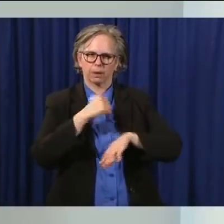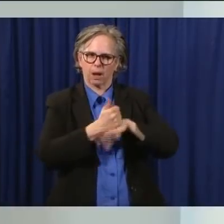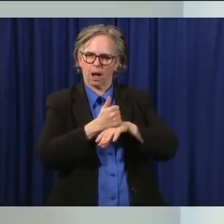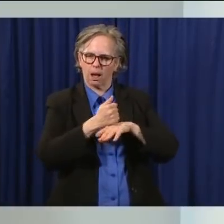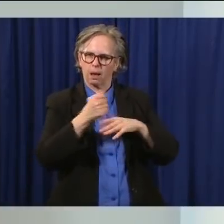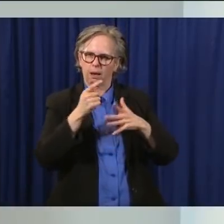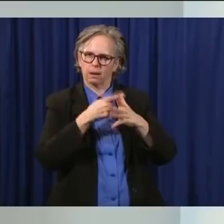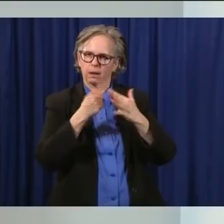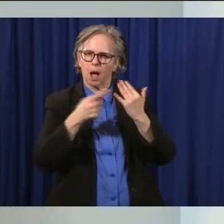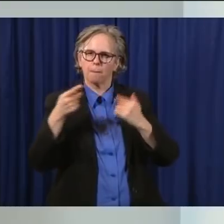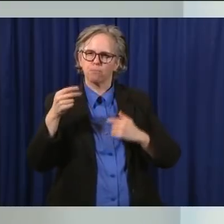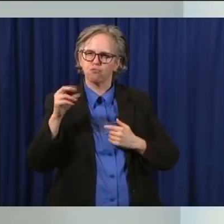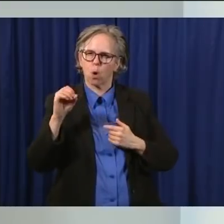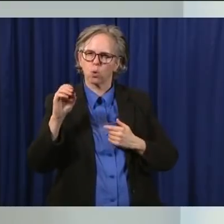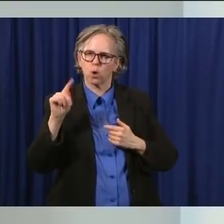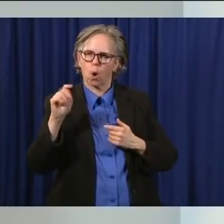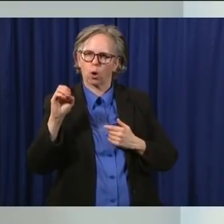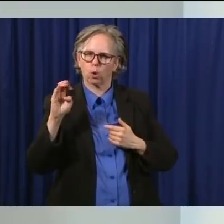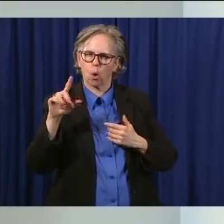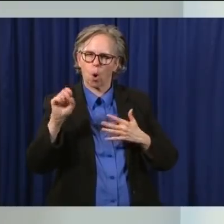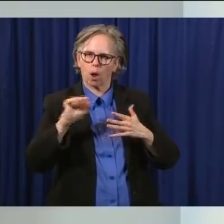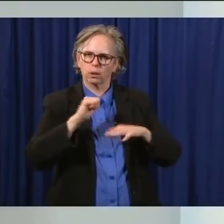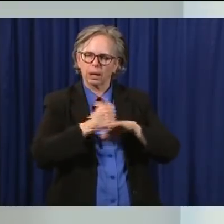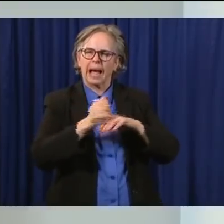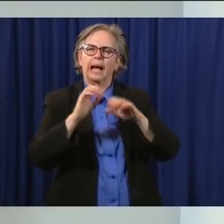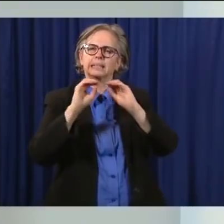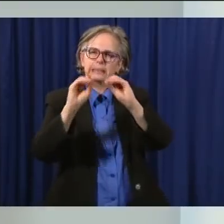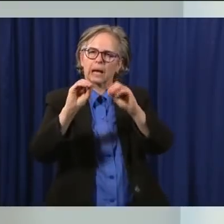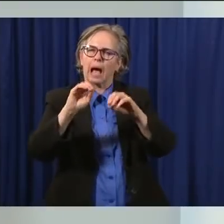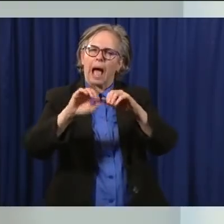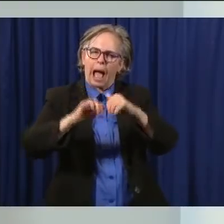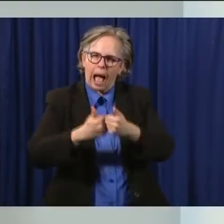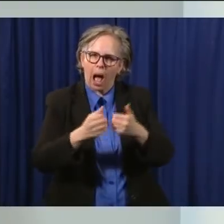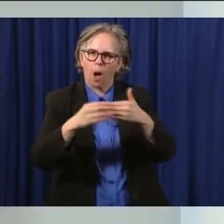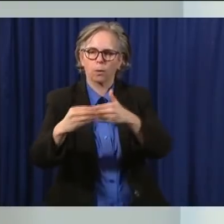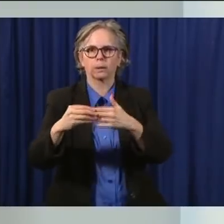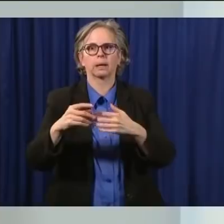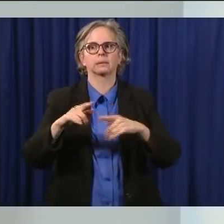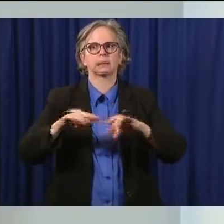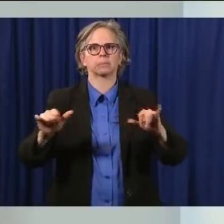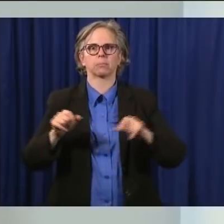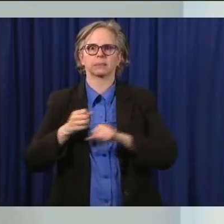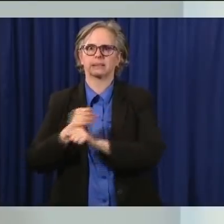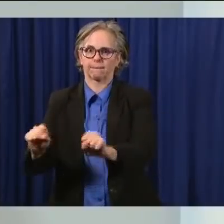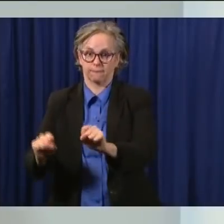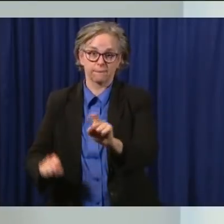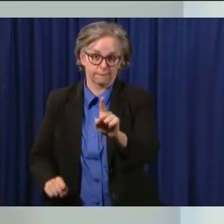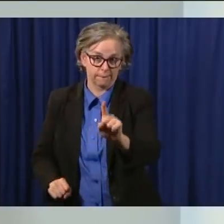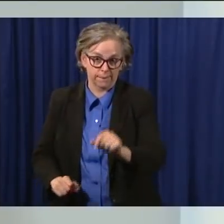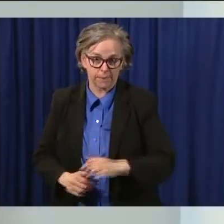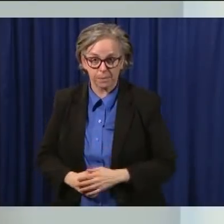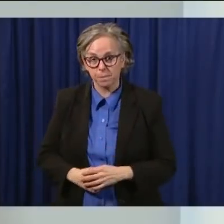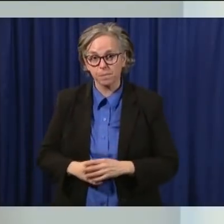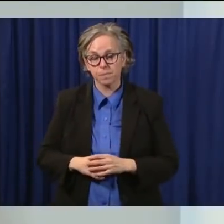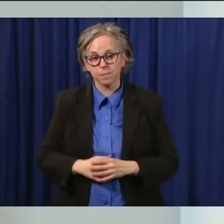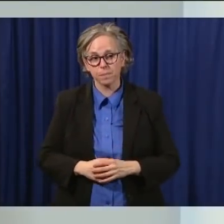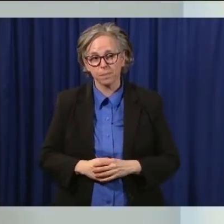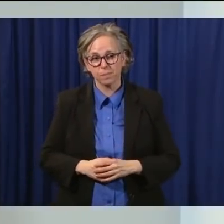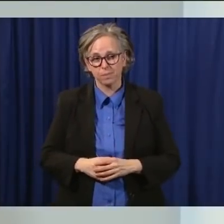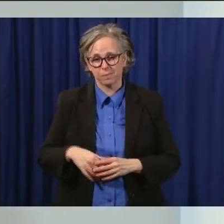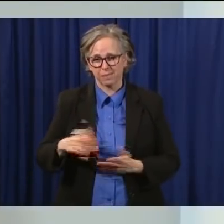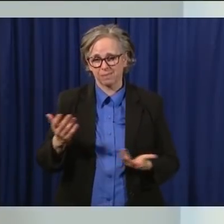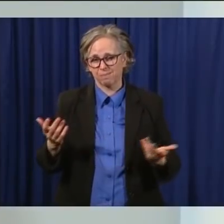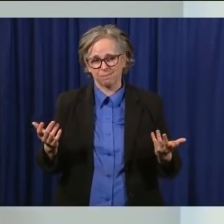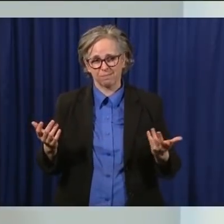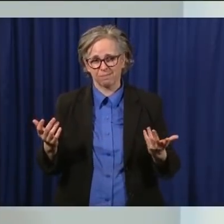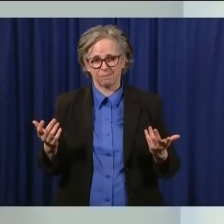on how to do these things and to do them safely. Because again, why do we keep doing, if you think of a fundamental question, why do we ask people to do